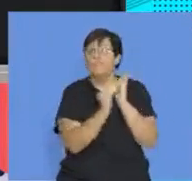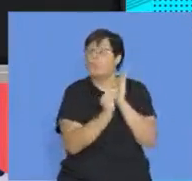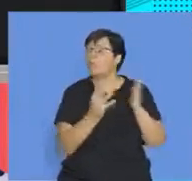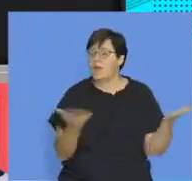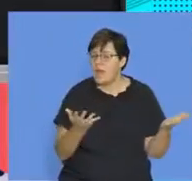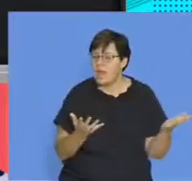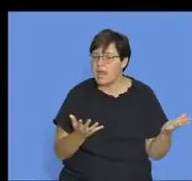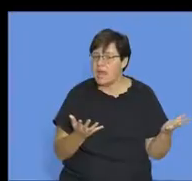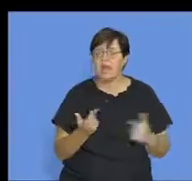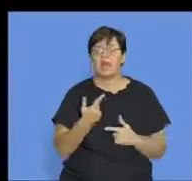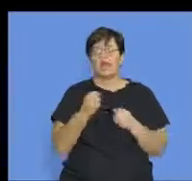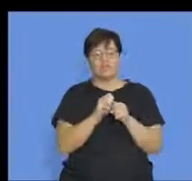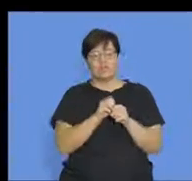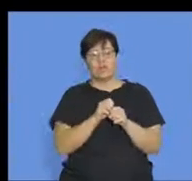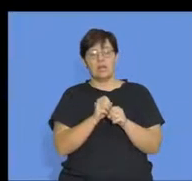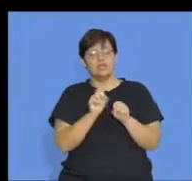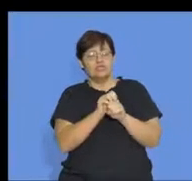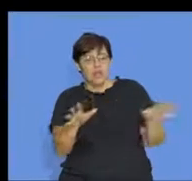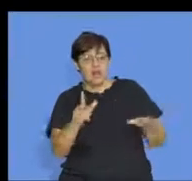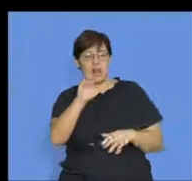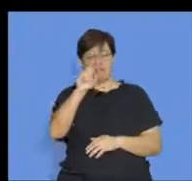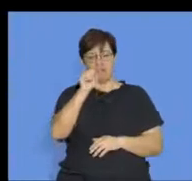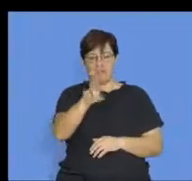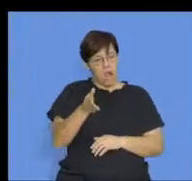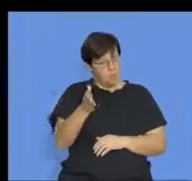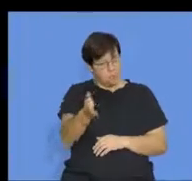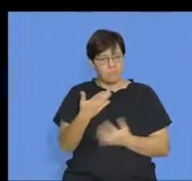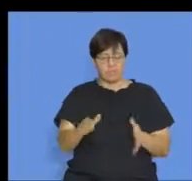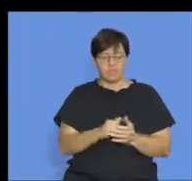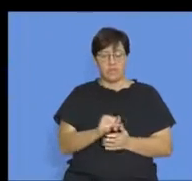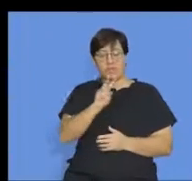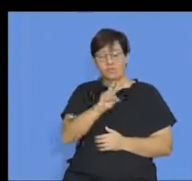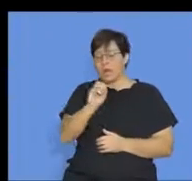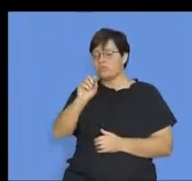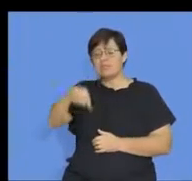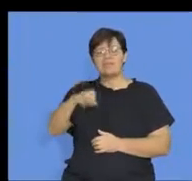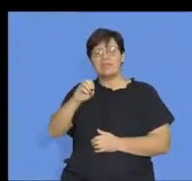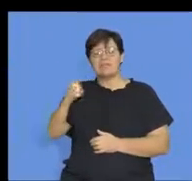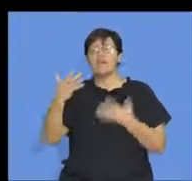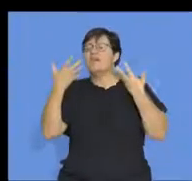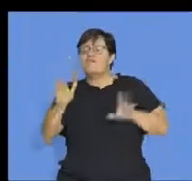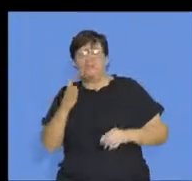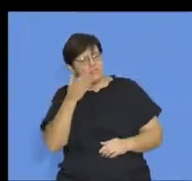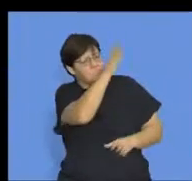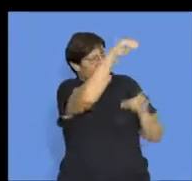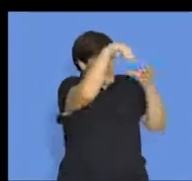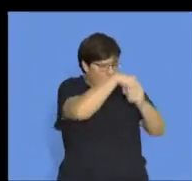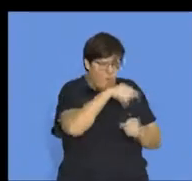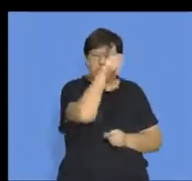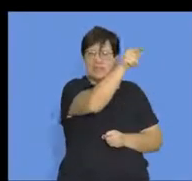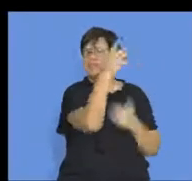recorded? In my general ledger. So in other words, that 200,000 is